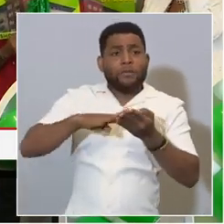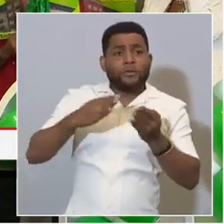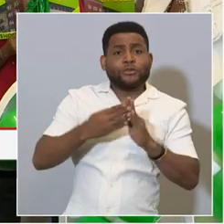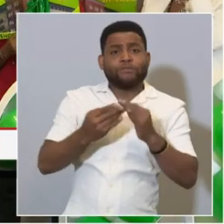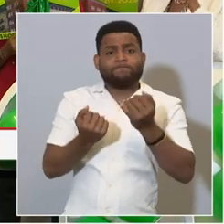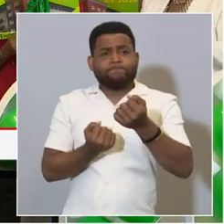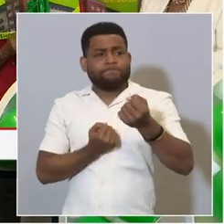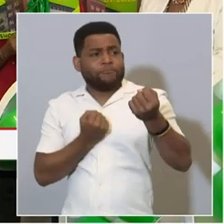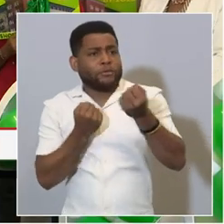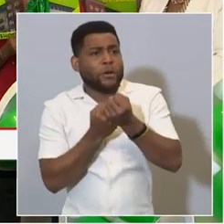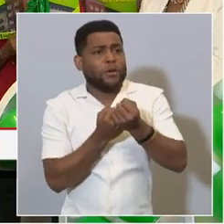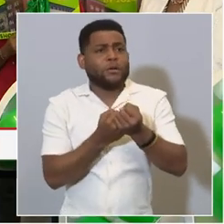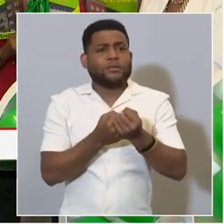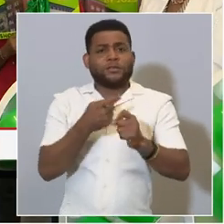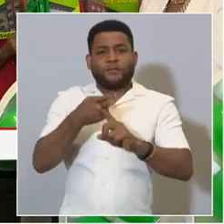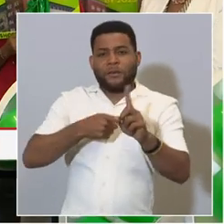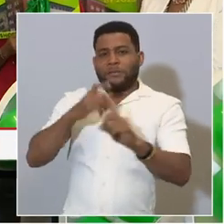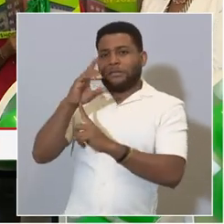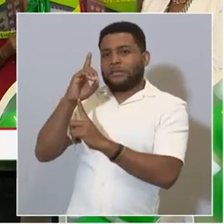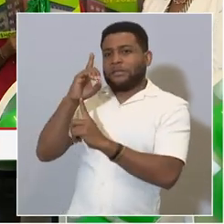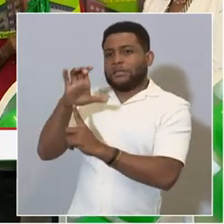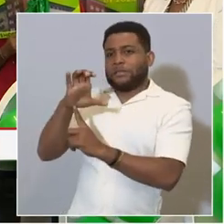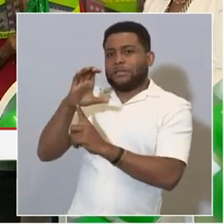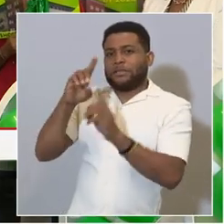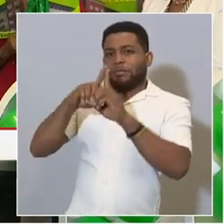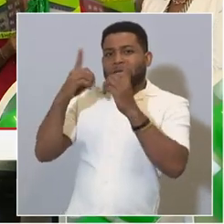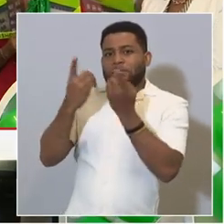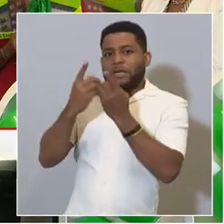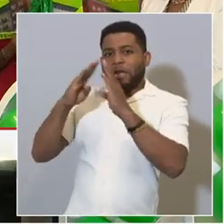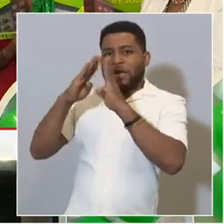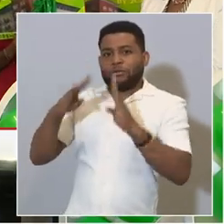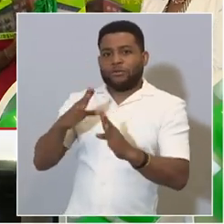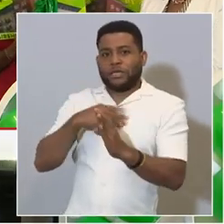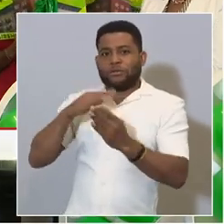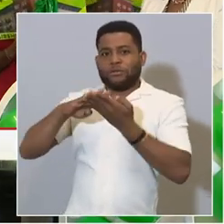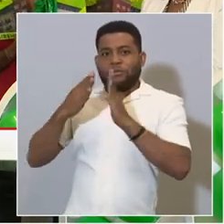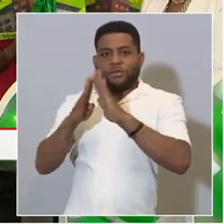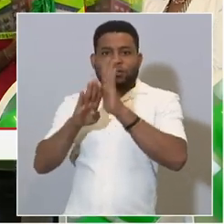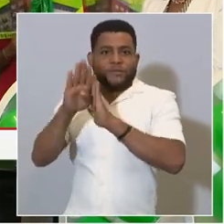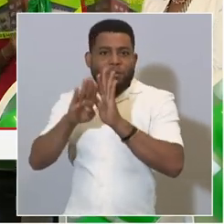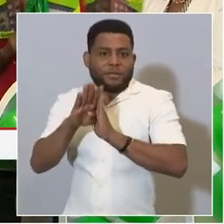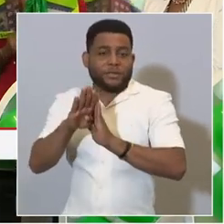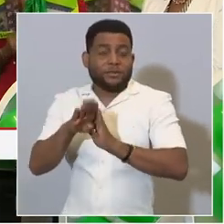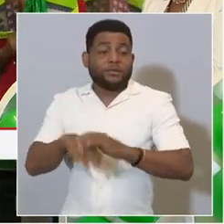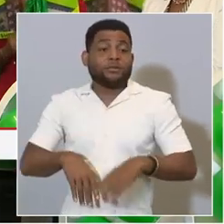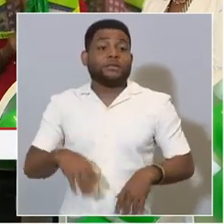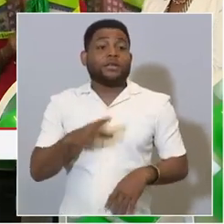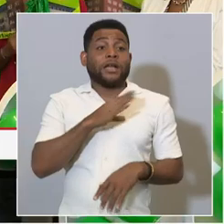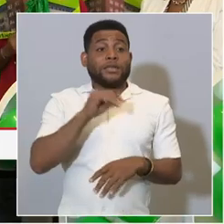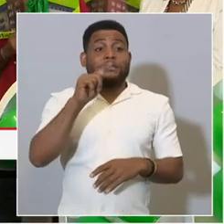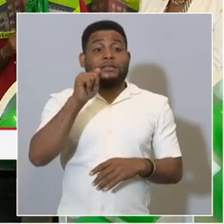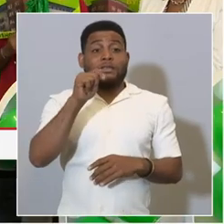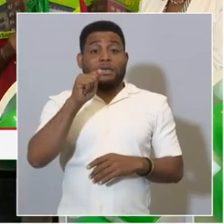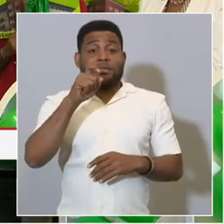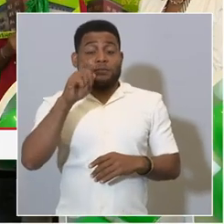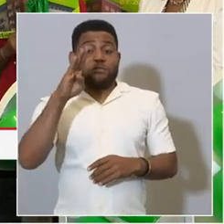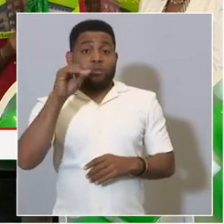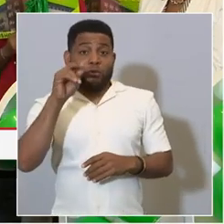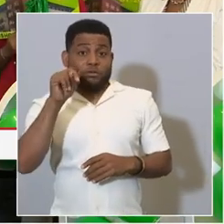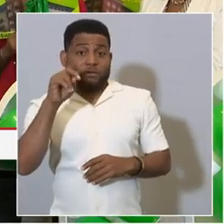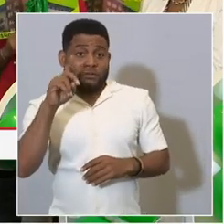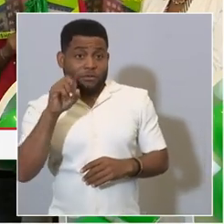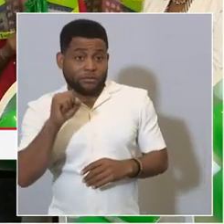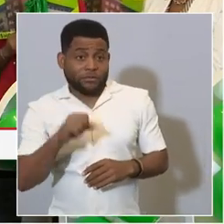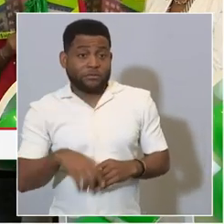D.C. Department of Housing and Community Development, as well as tax-exempt bonds and permanent loan from D.C. Housing